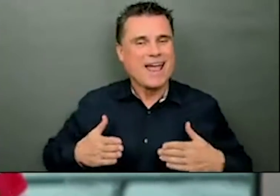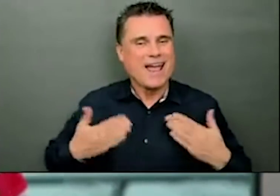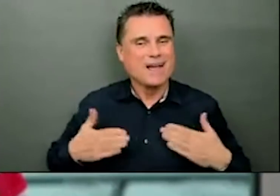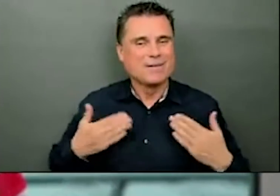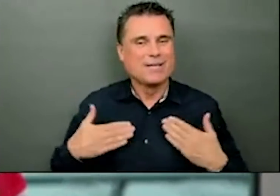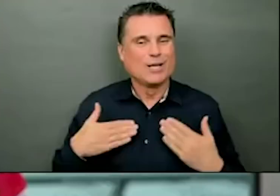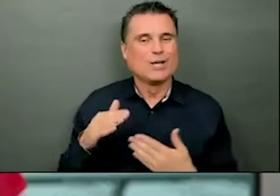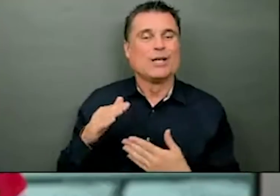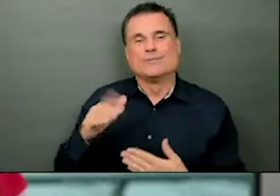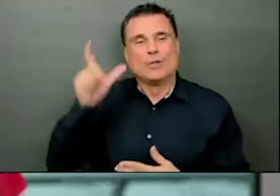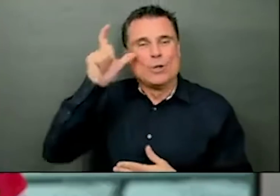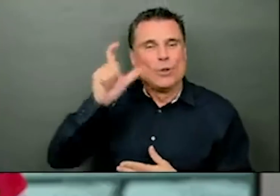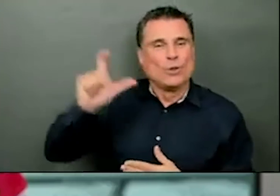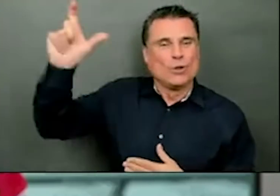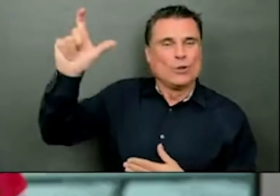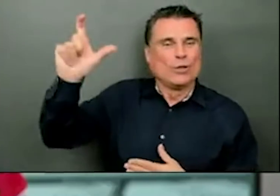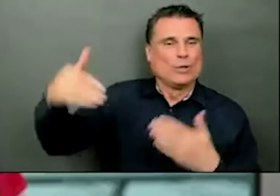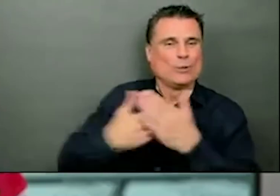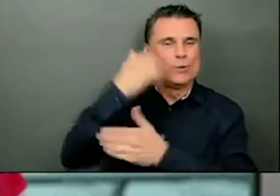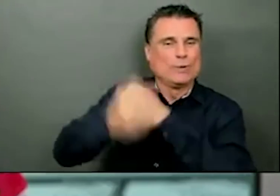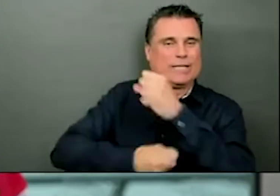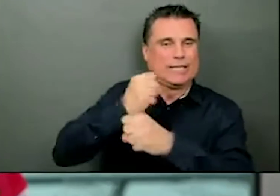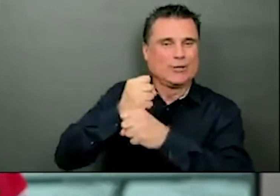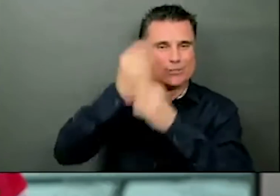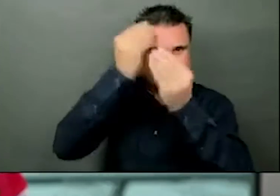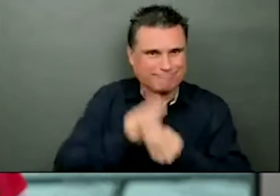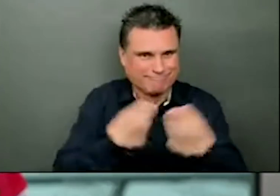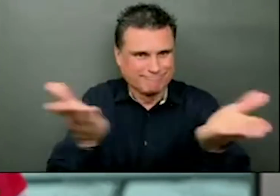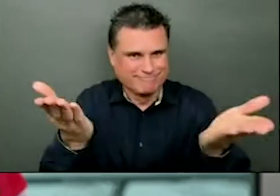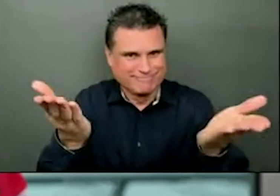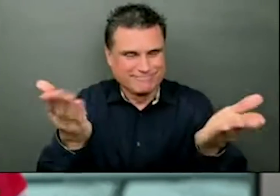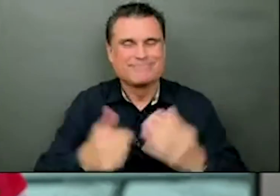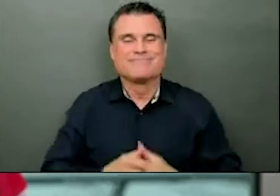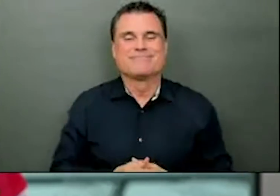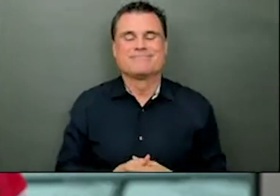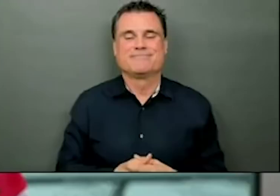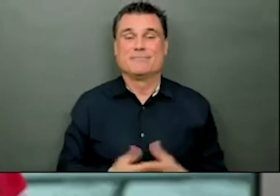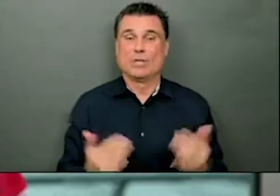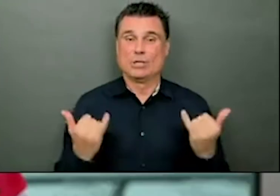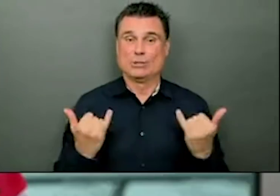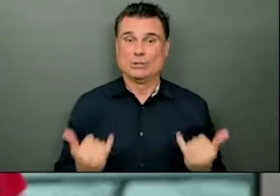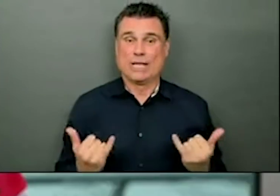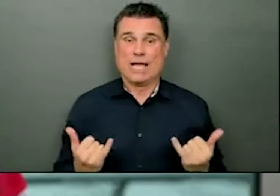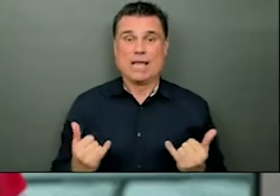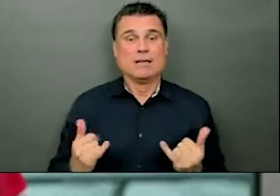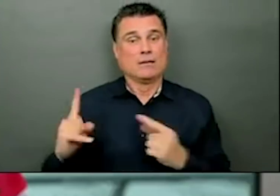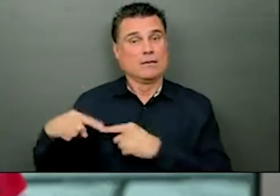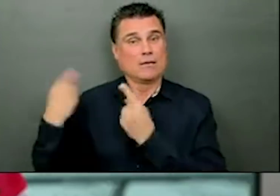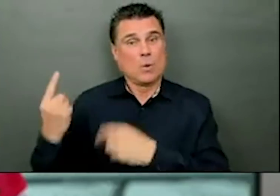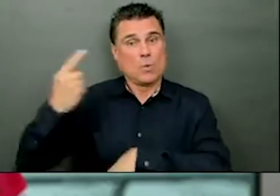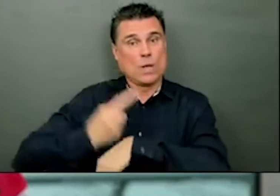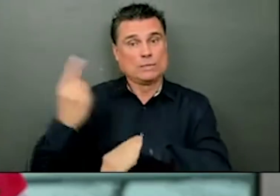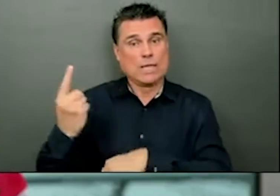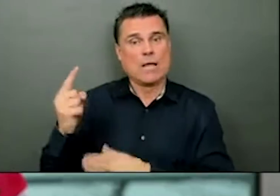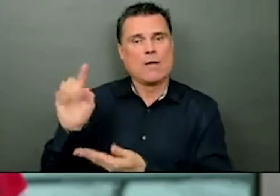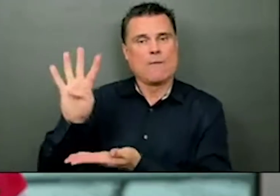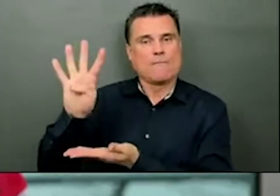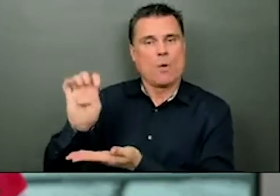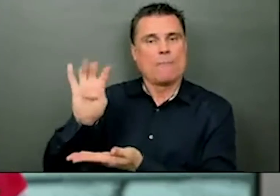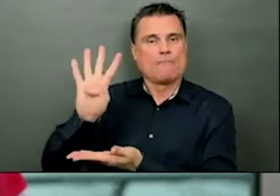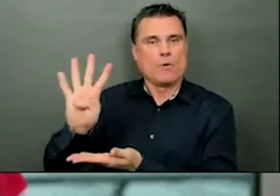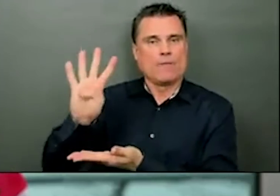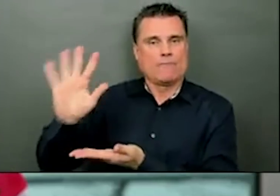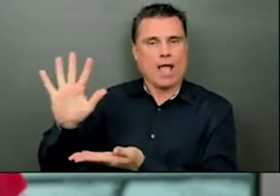everyone. For today, we have 445 new cases that have been diagnosed with COVID-19, 6 of